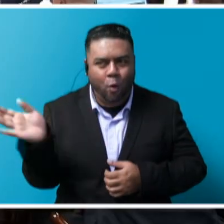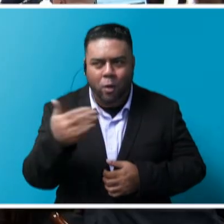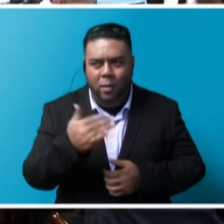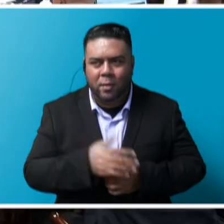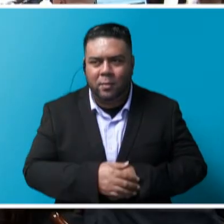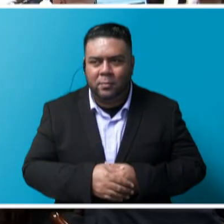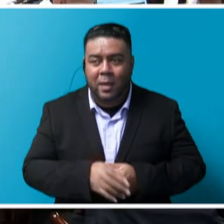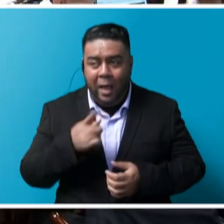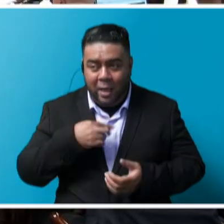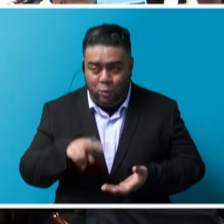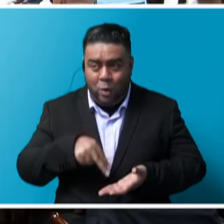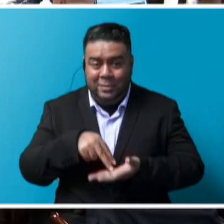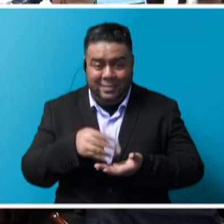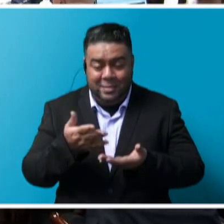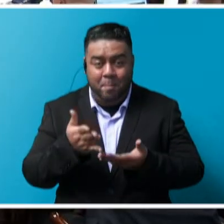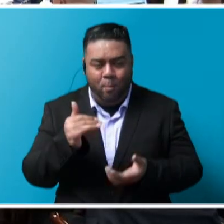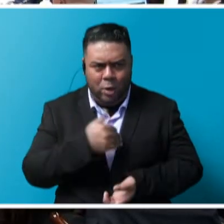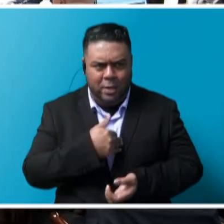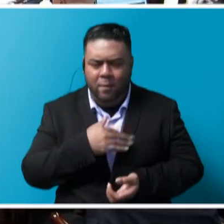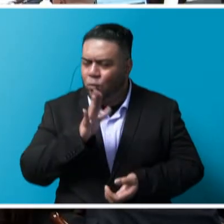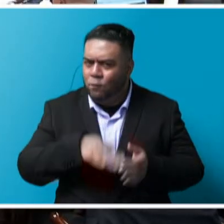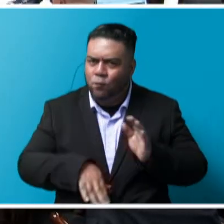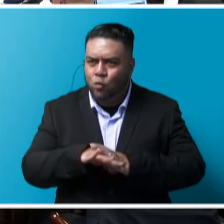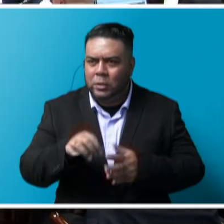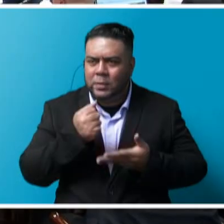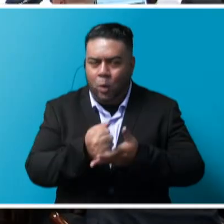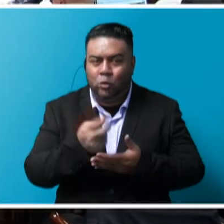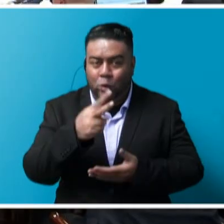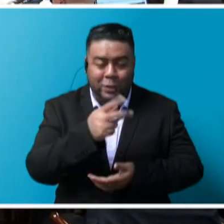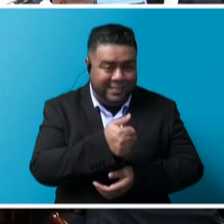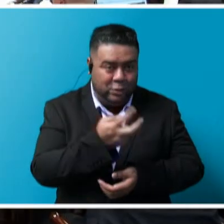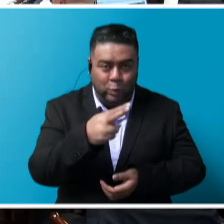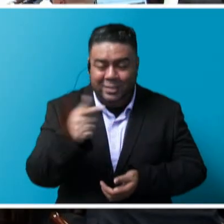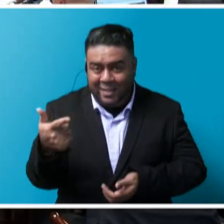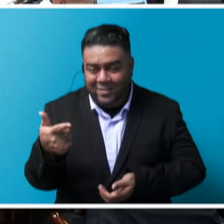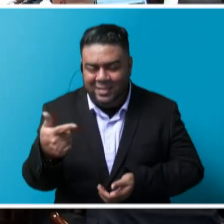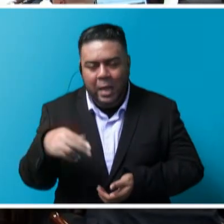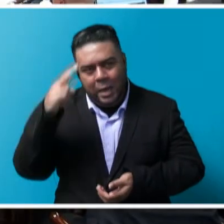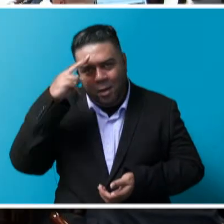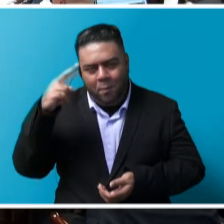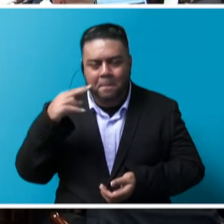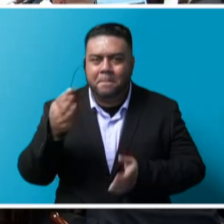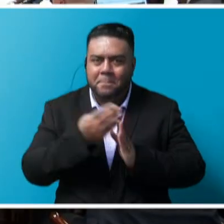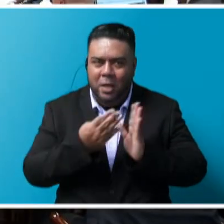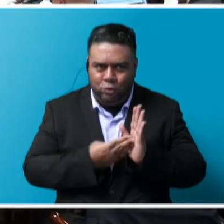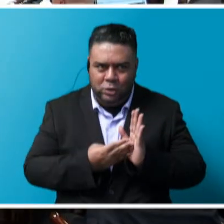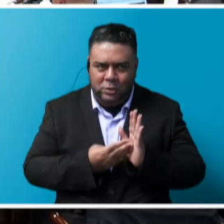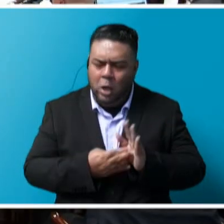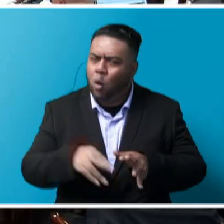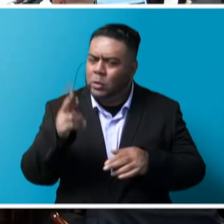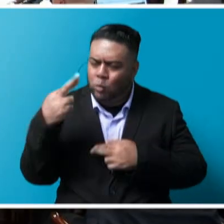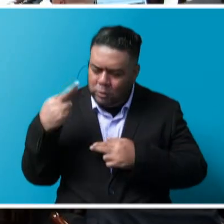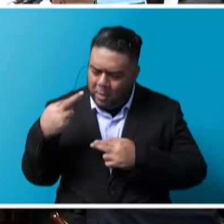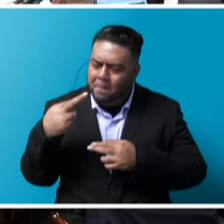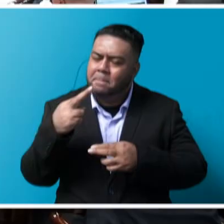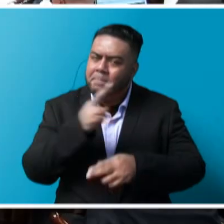this morning to wholeheartedly support the 2026-2027 national budget, aptly themed a responsible budget for